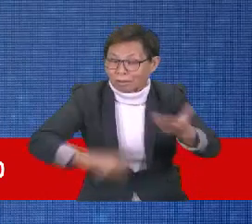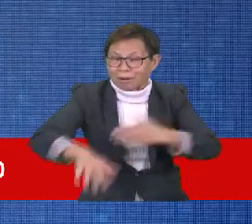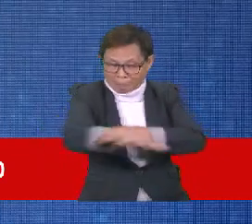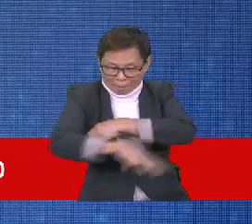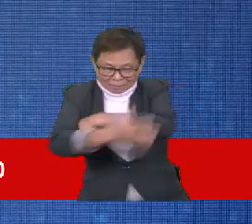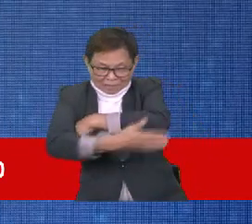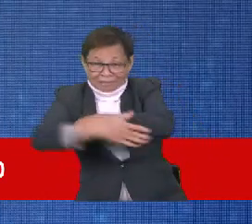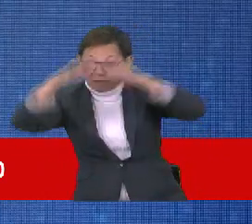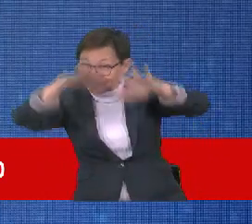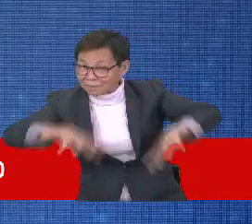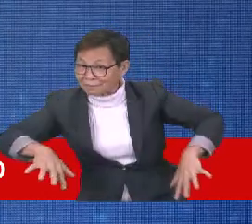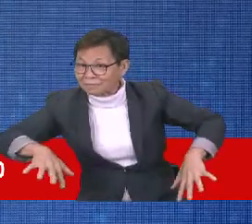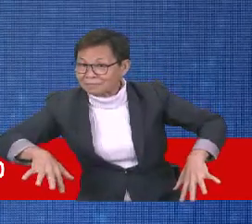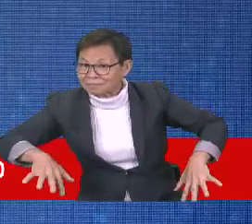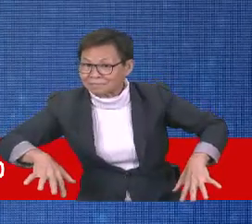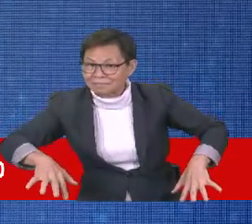ASEAN nations.